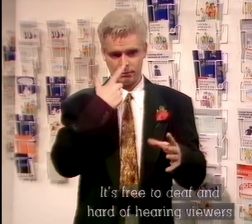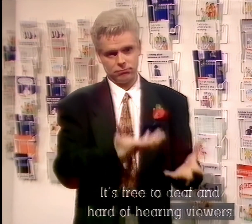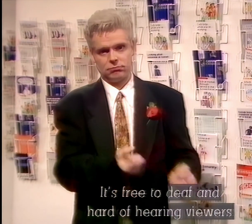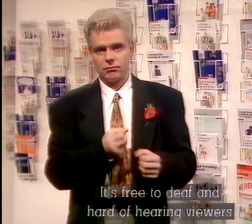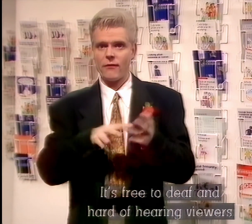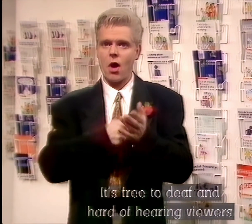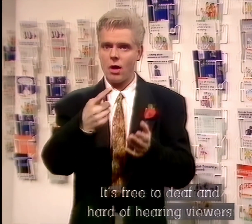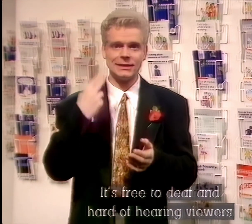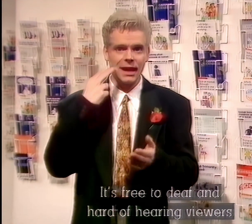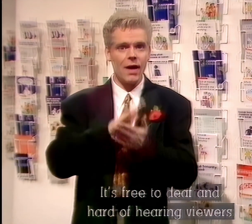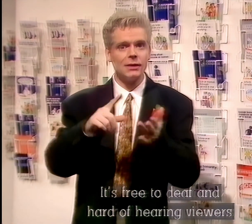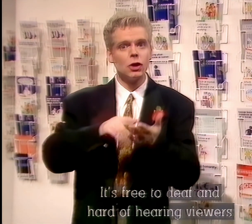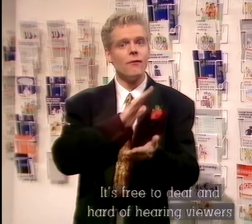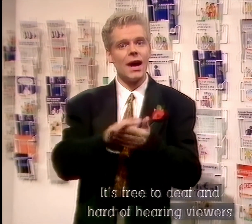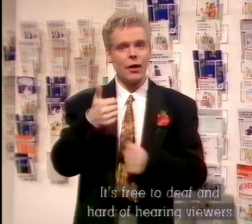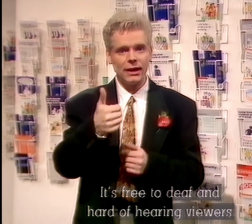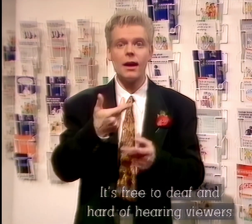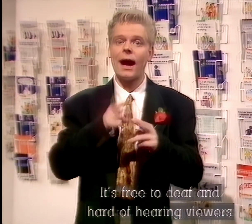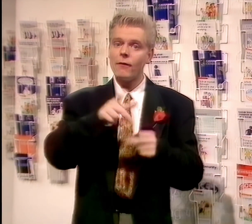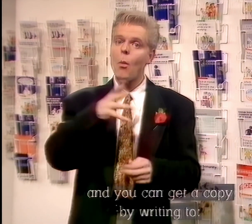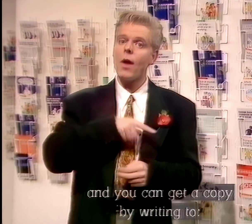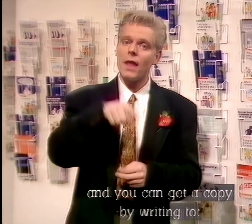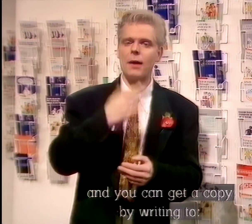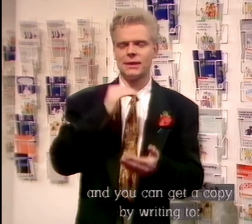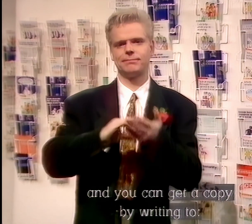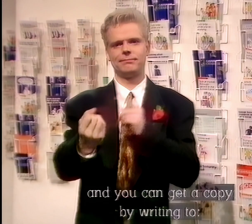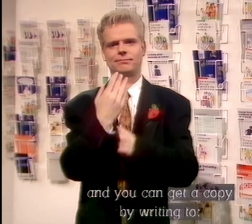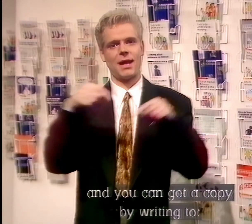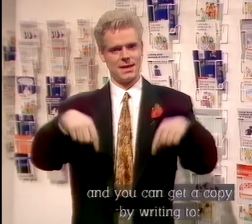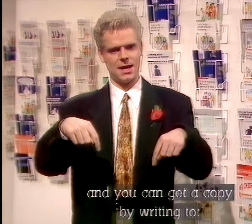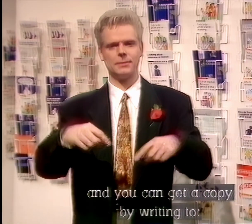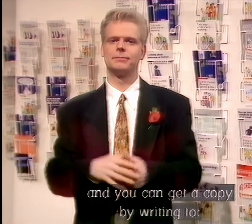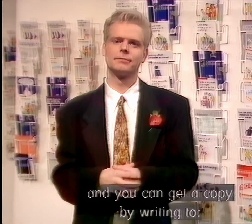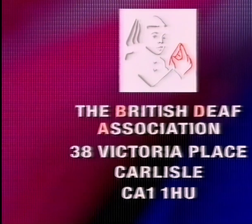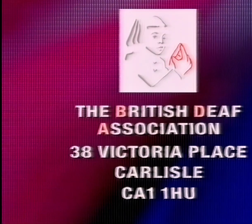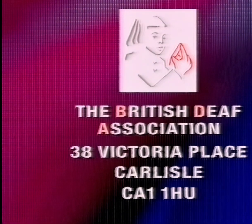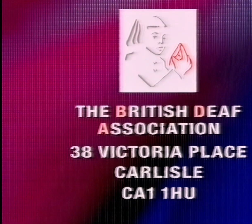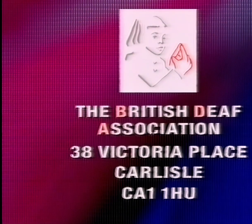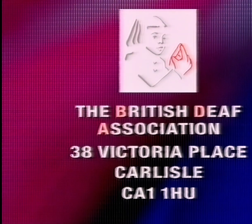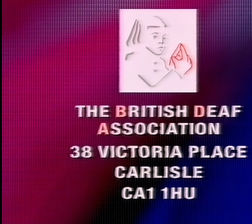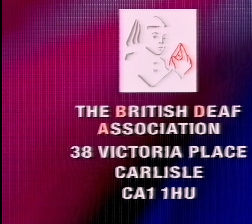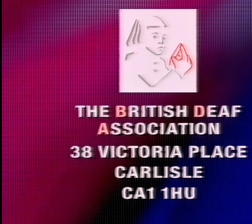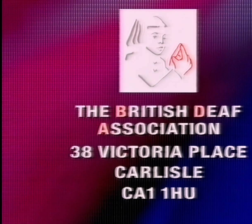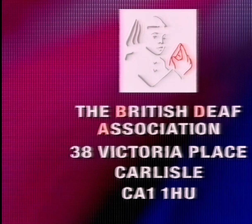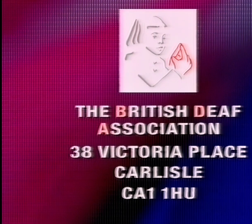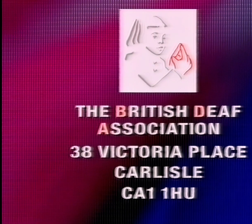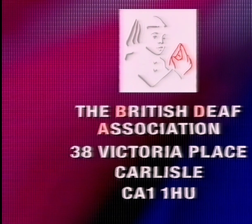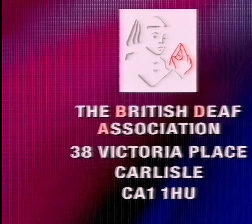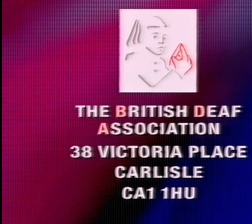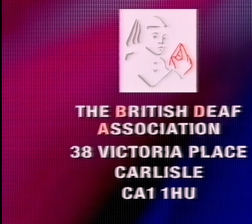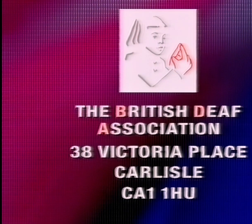It's free to deaf and hard of hearing viewers. And you can get a copy by writing to the British Deaf Association,